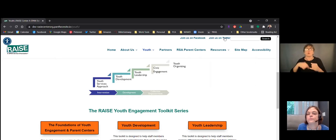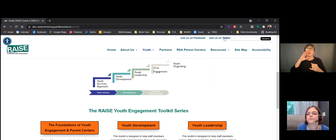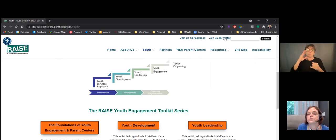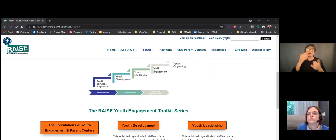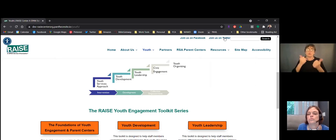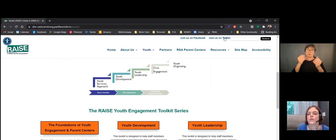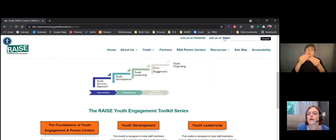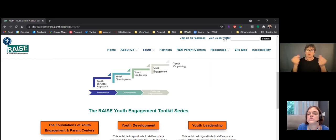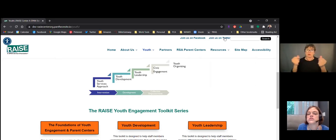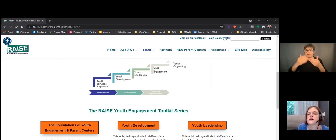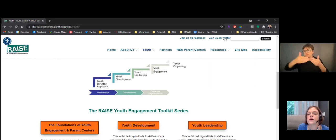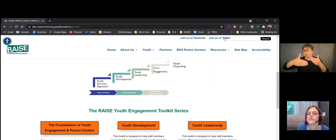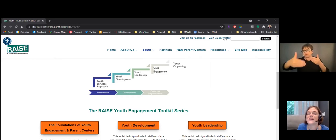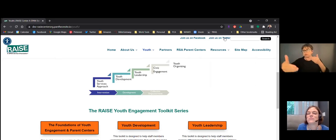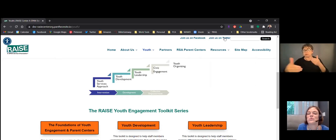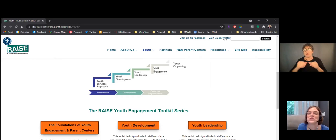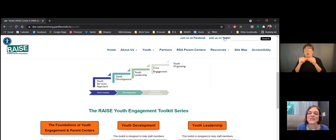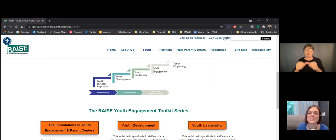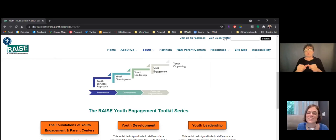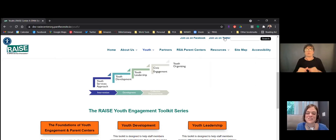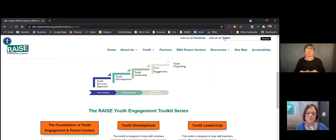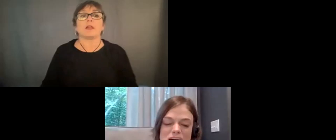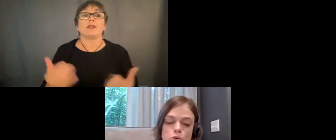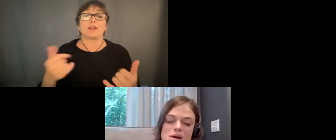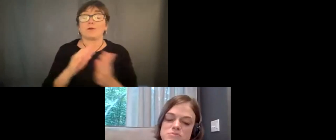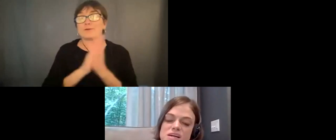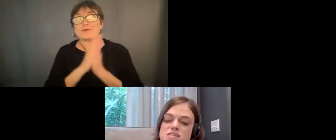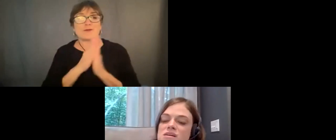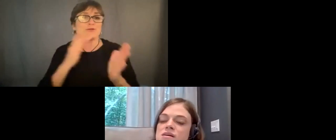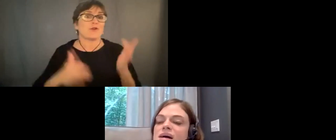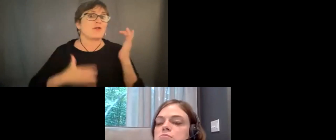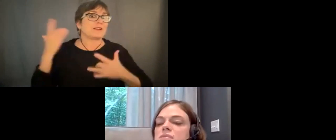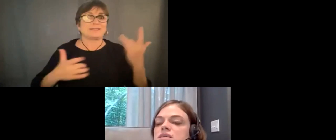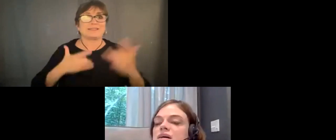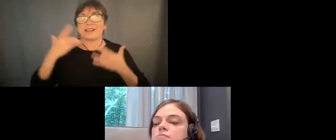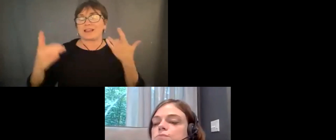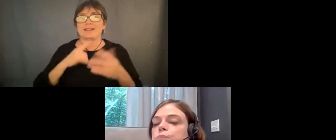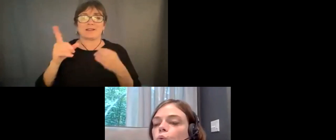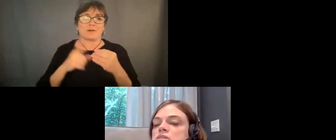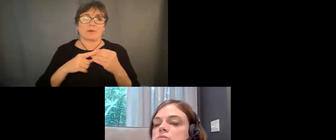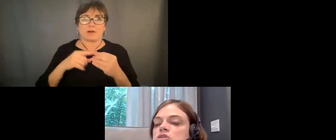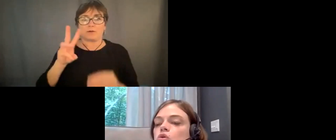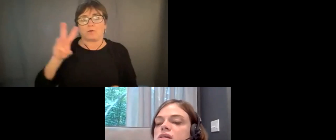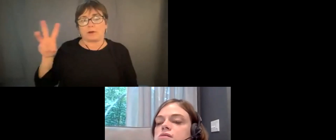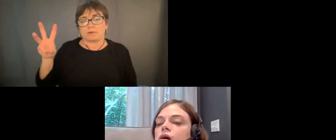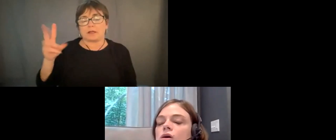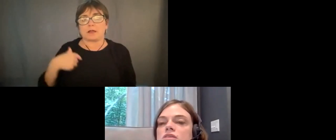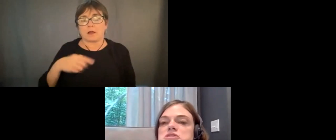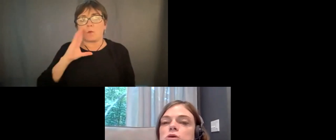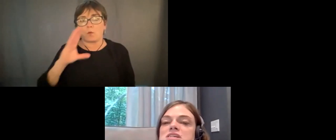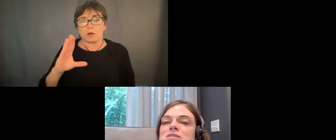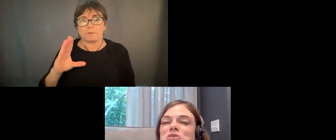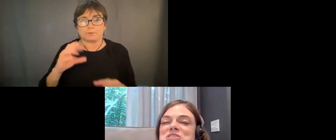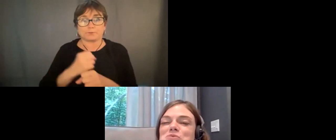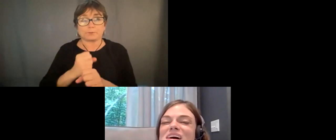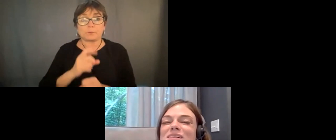basis. So I'm really excited about the website, and I'm going to make sure that all of